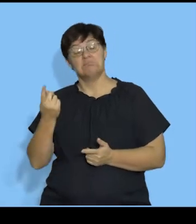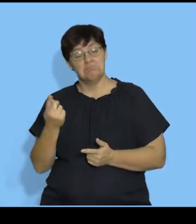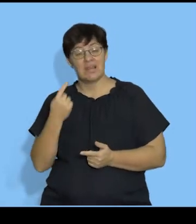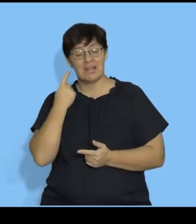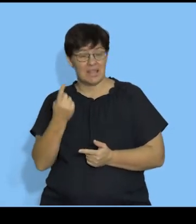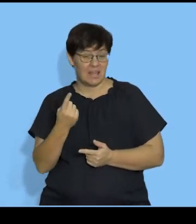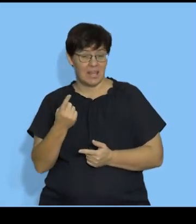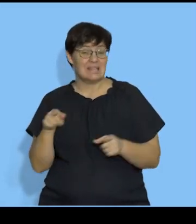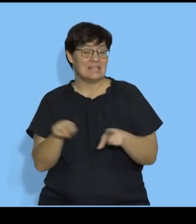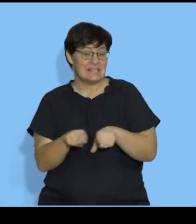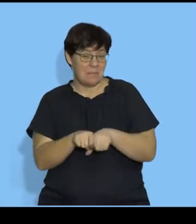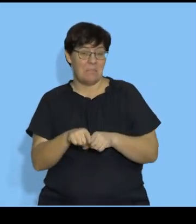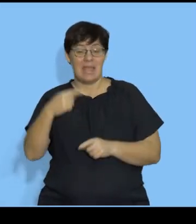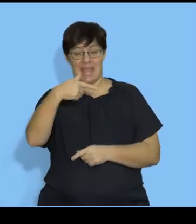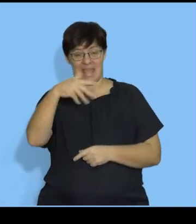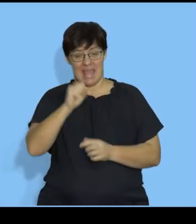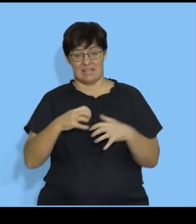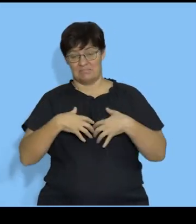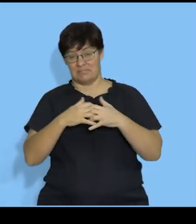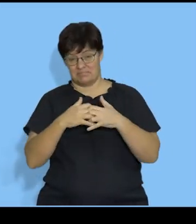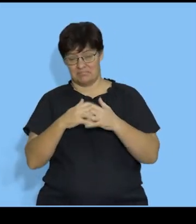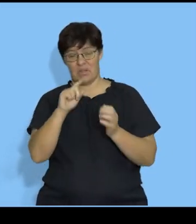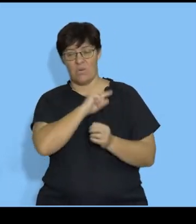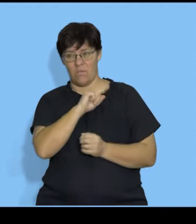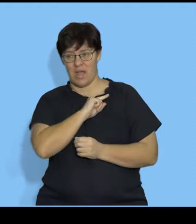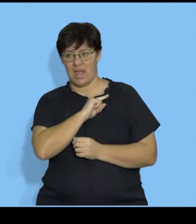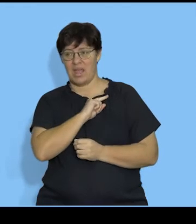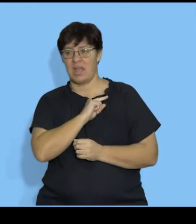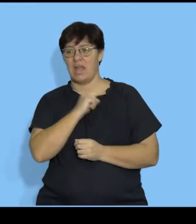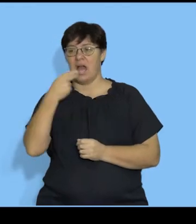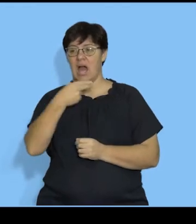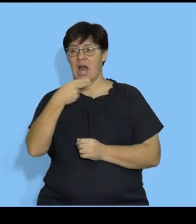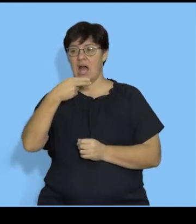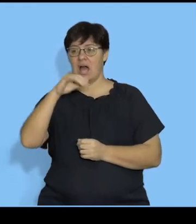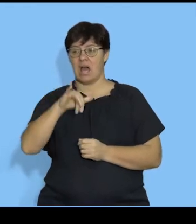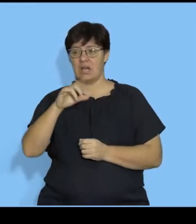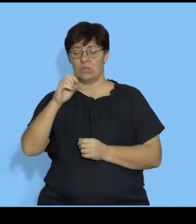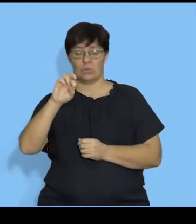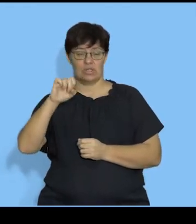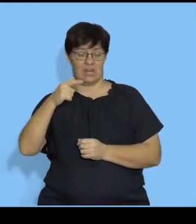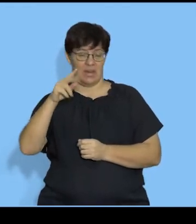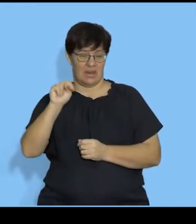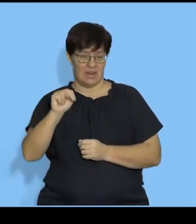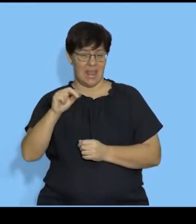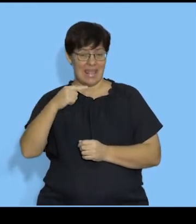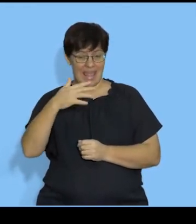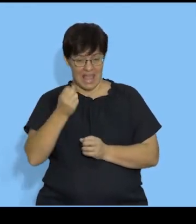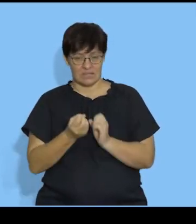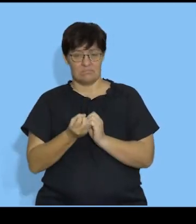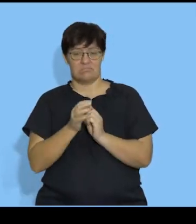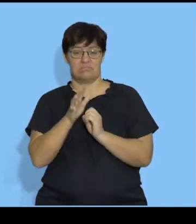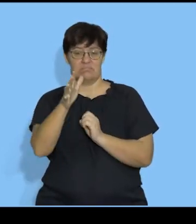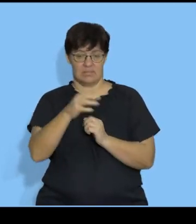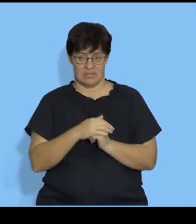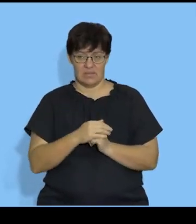terms of a gas-forming reaction because hydrogen gas is actually released, right? But we know this is an acid, okay,